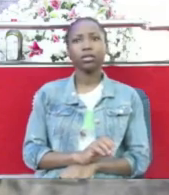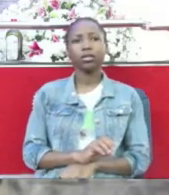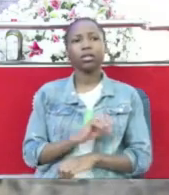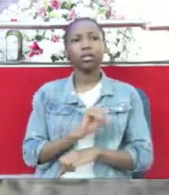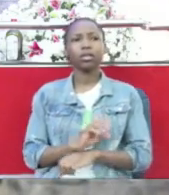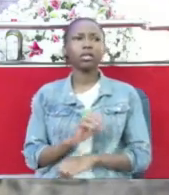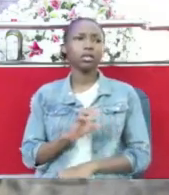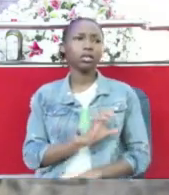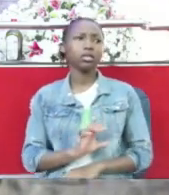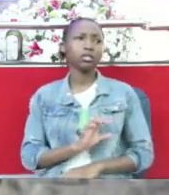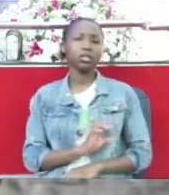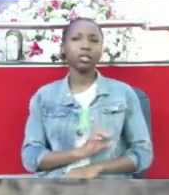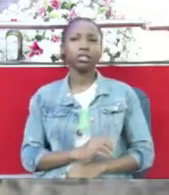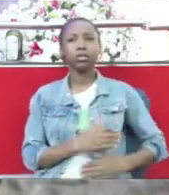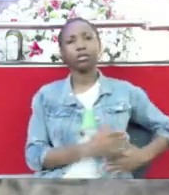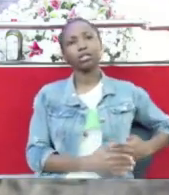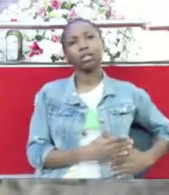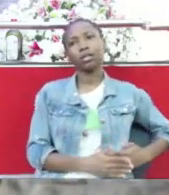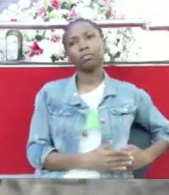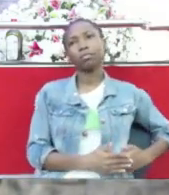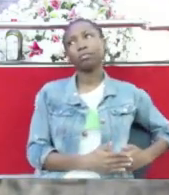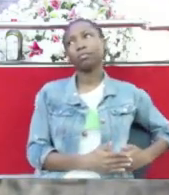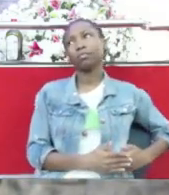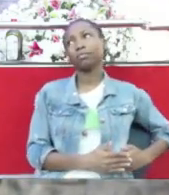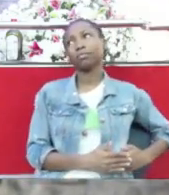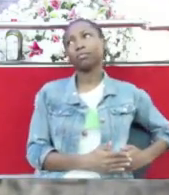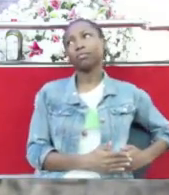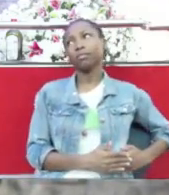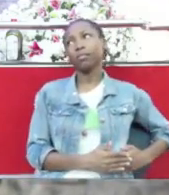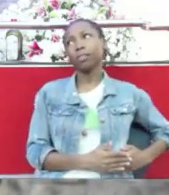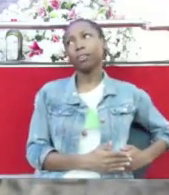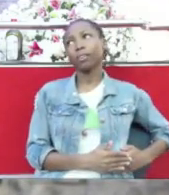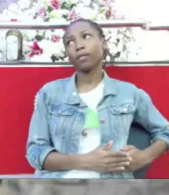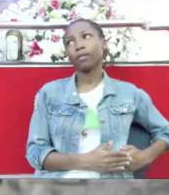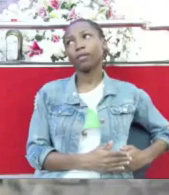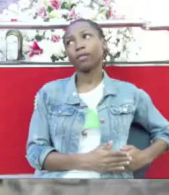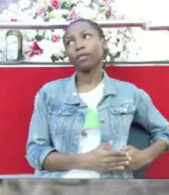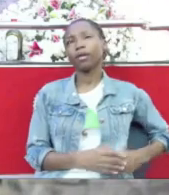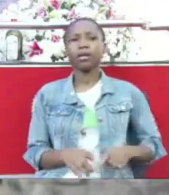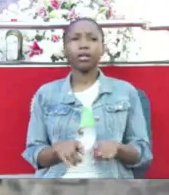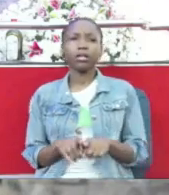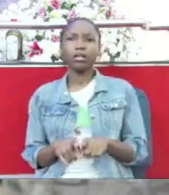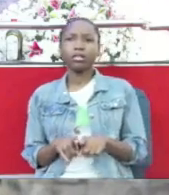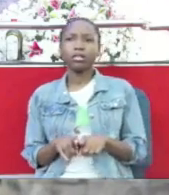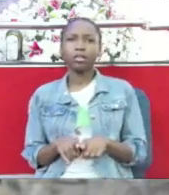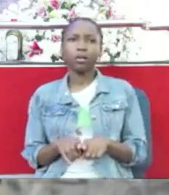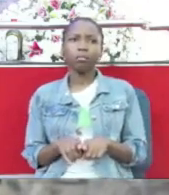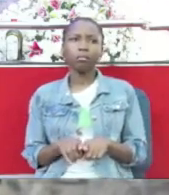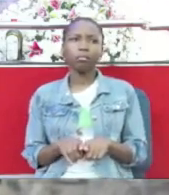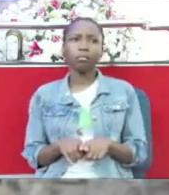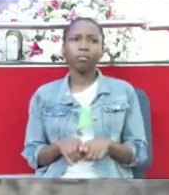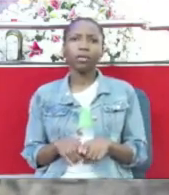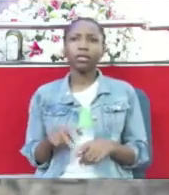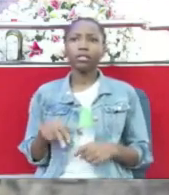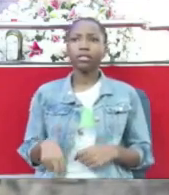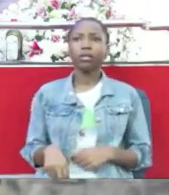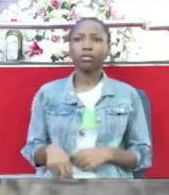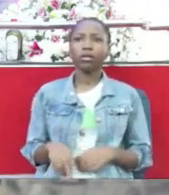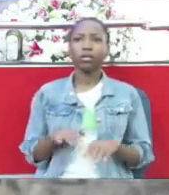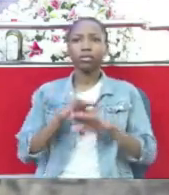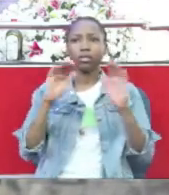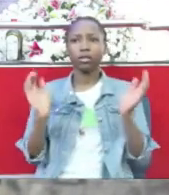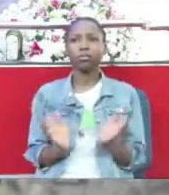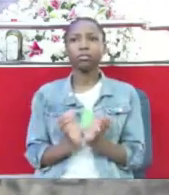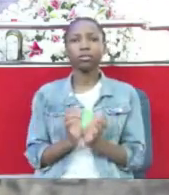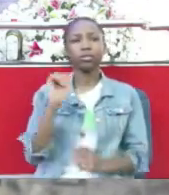Kristo uko pande yetu. But even in the global south, lakini pale kusini kwa dunia, we are looking at Asia, Africa, South America uko